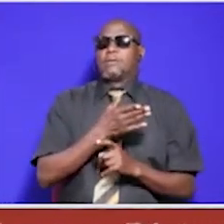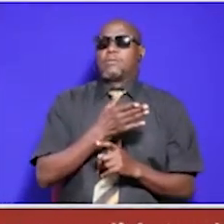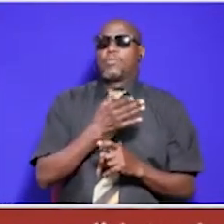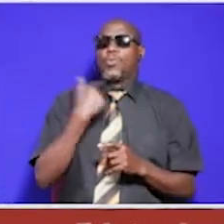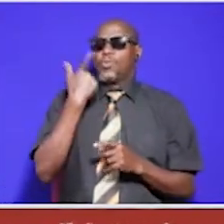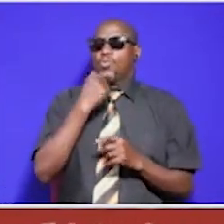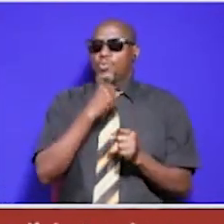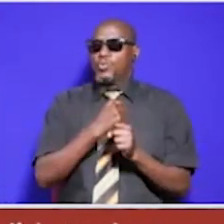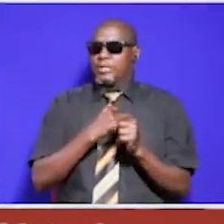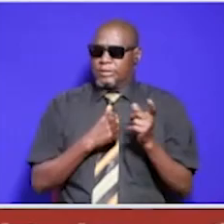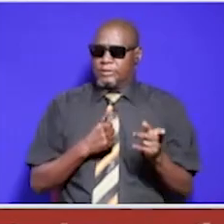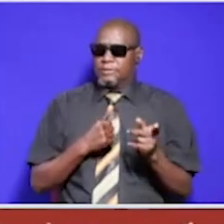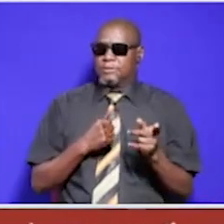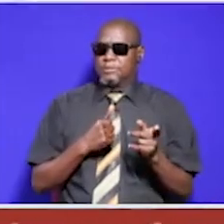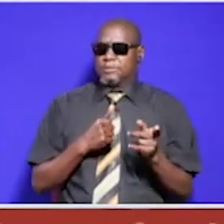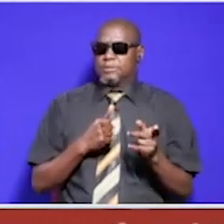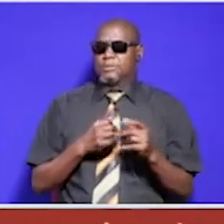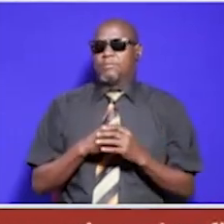they are doing, actually,